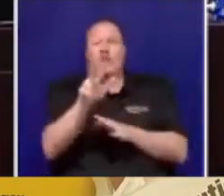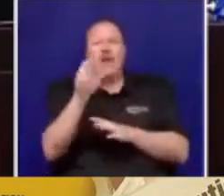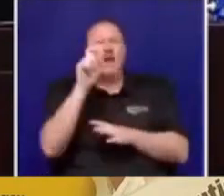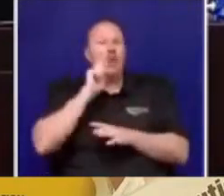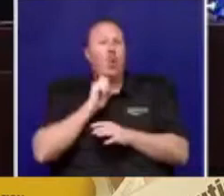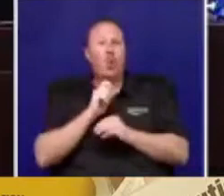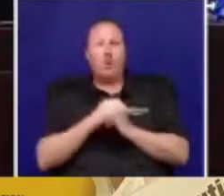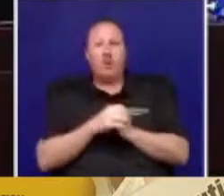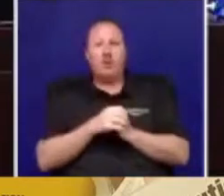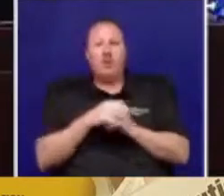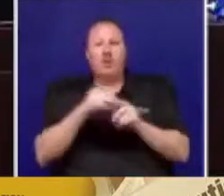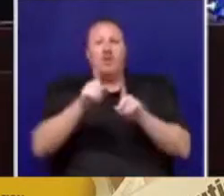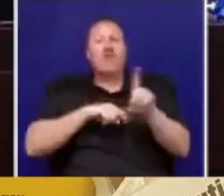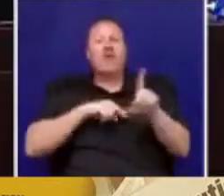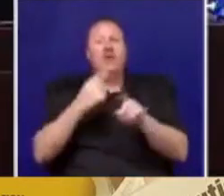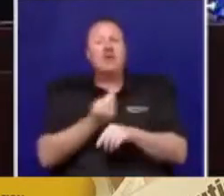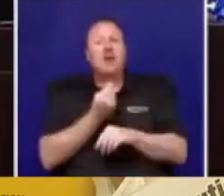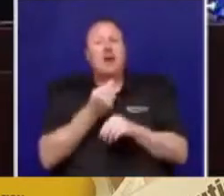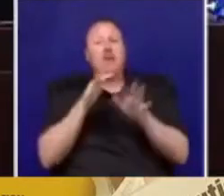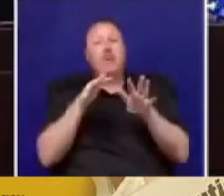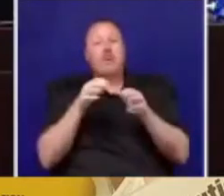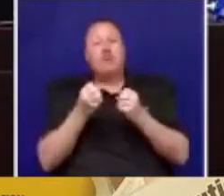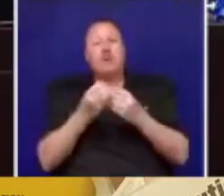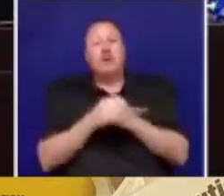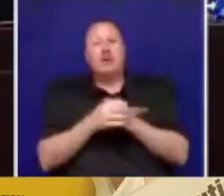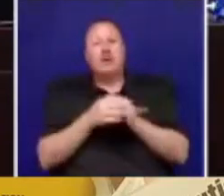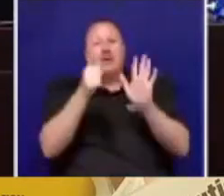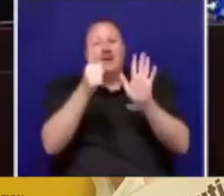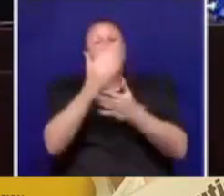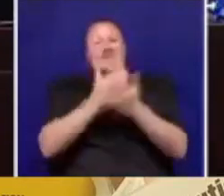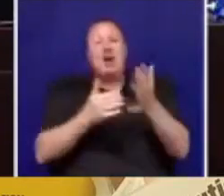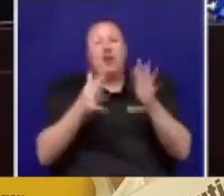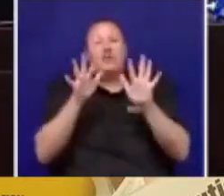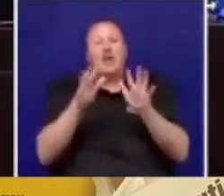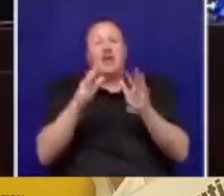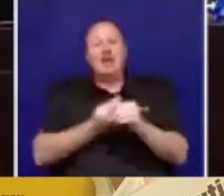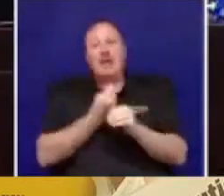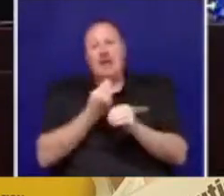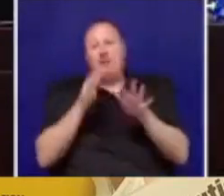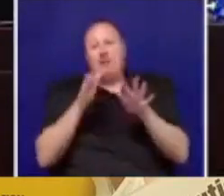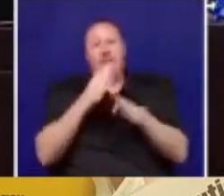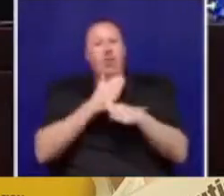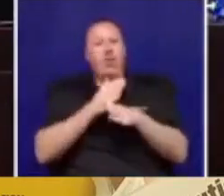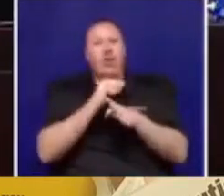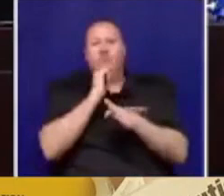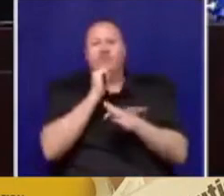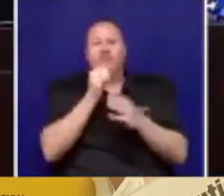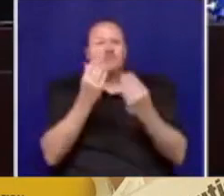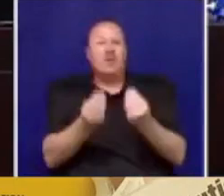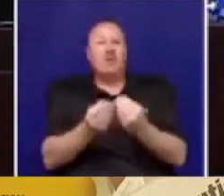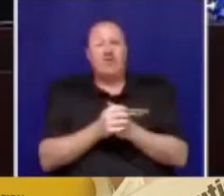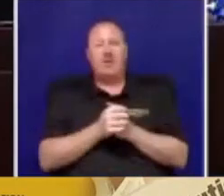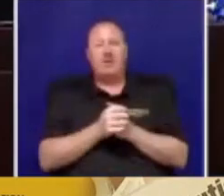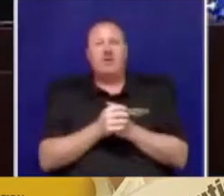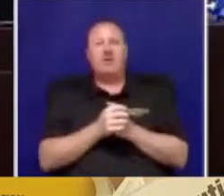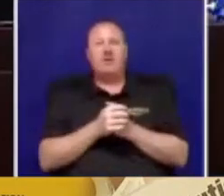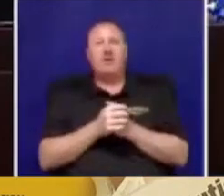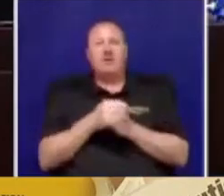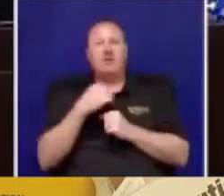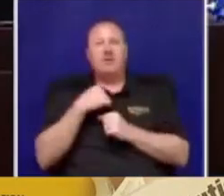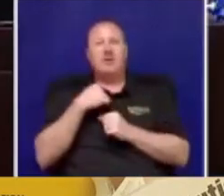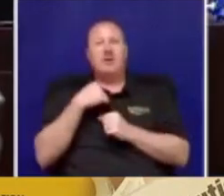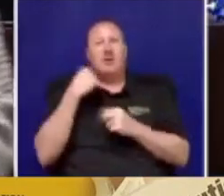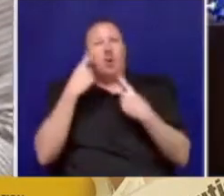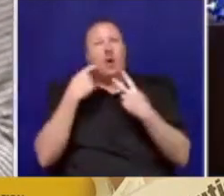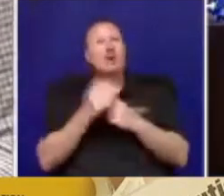has failed young people the most, with 6 out of 10 young people without work. I often wonder if Lama Qabane